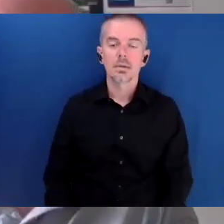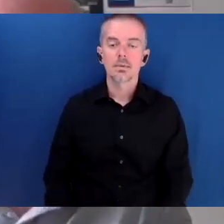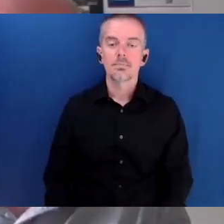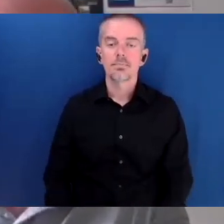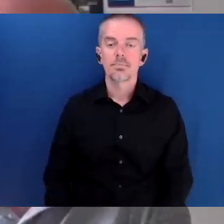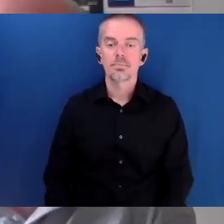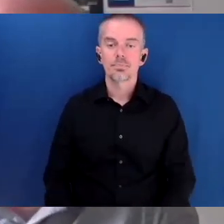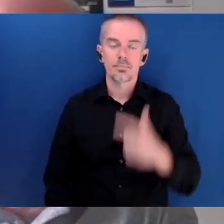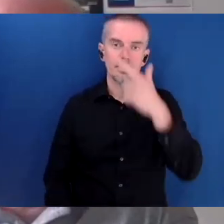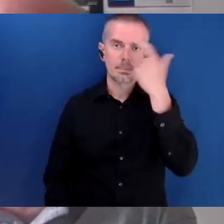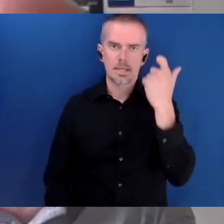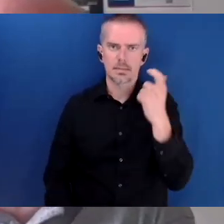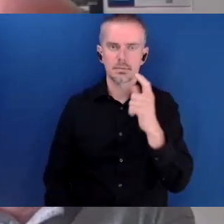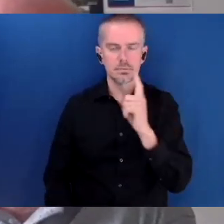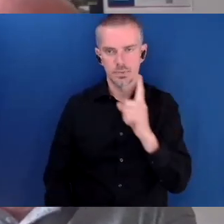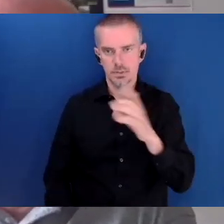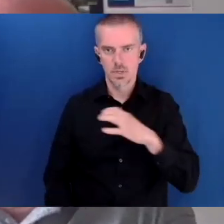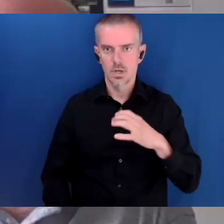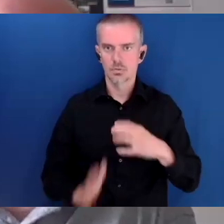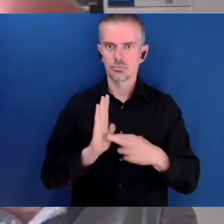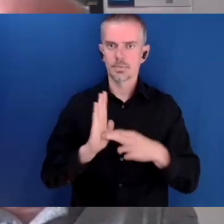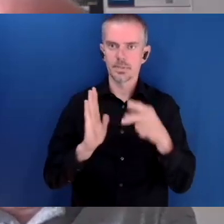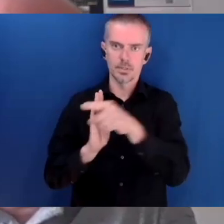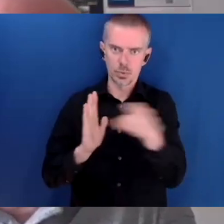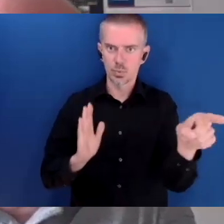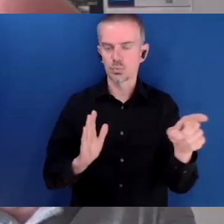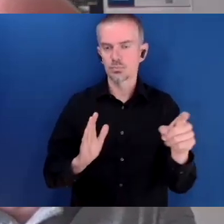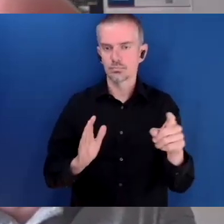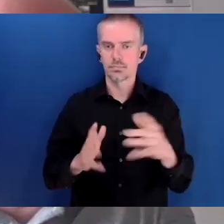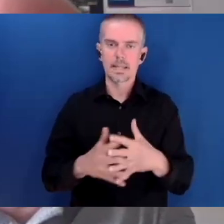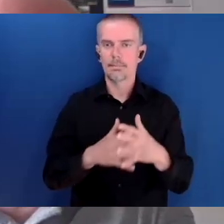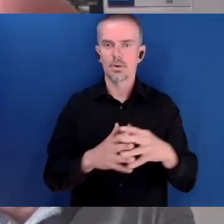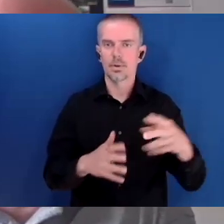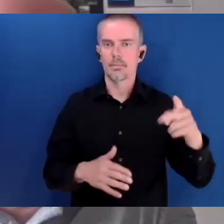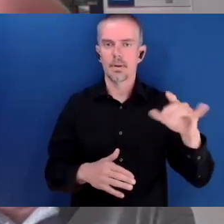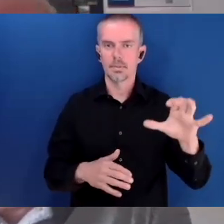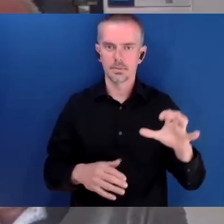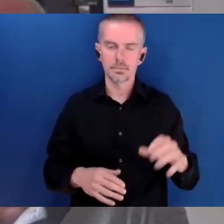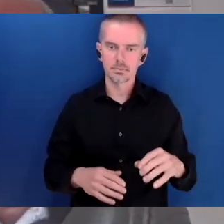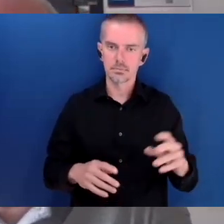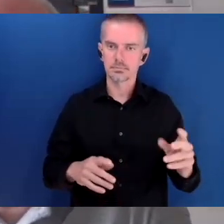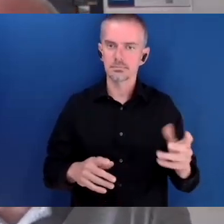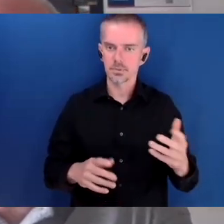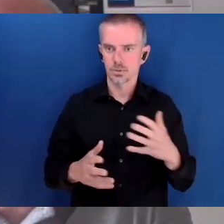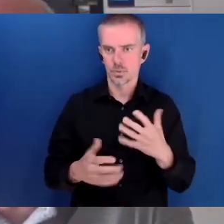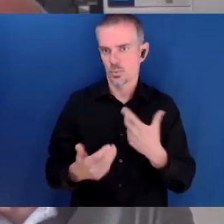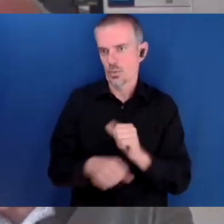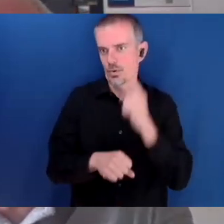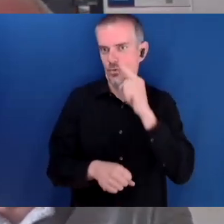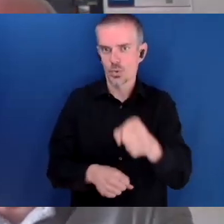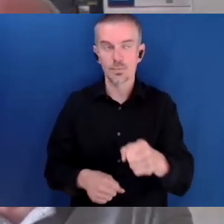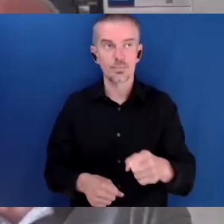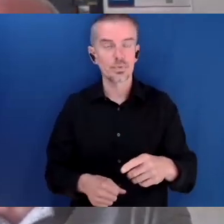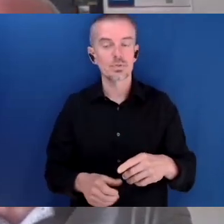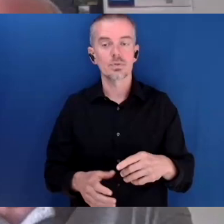Congress represents you all as the American public, and we work for you. And so kind of when those priorities are expressed either